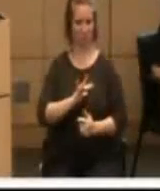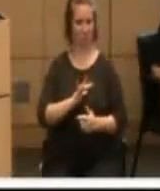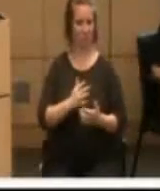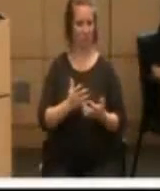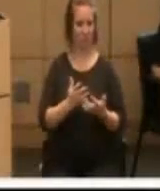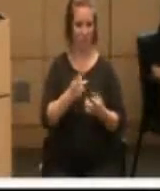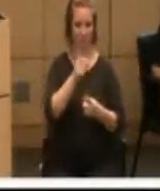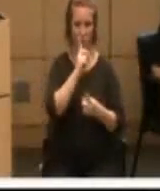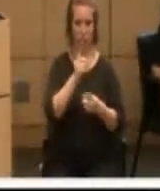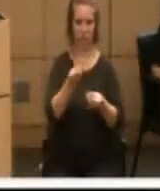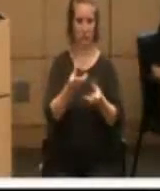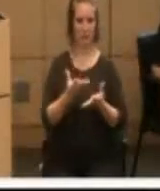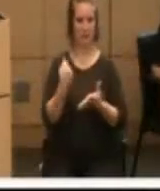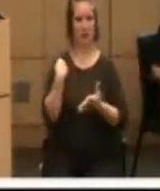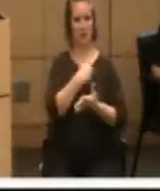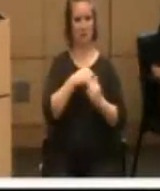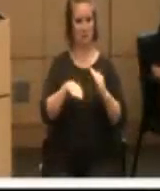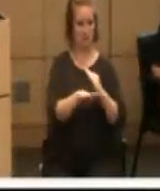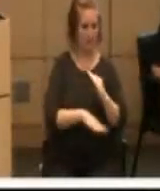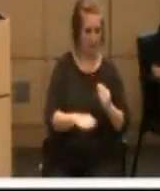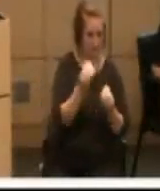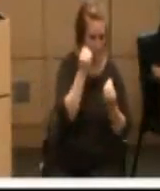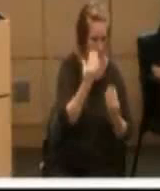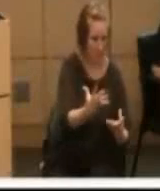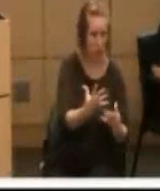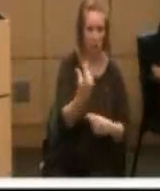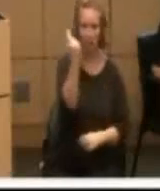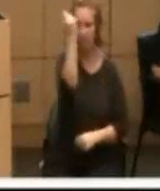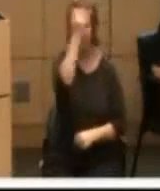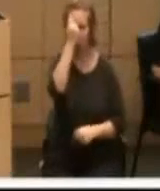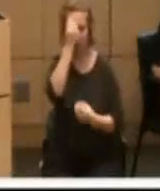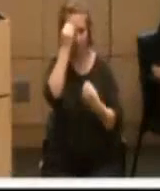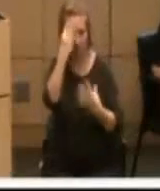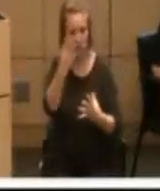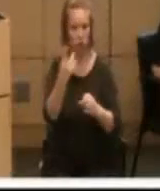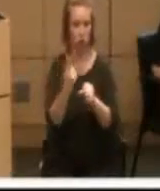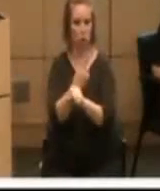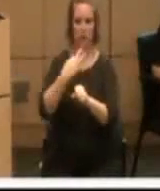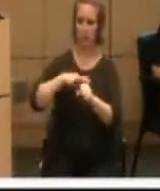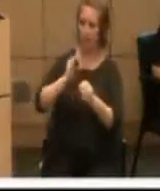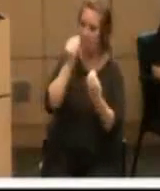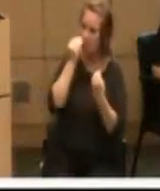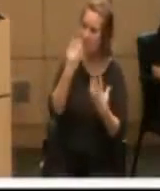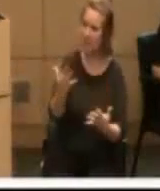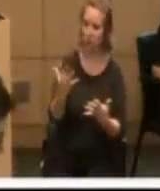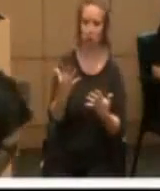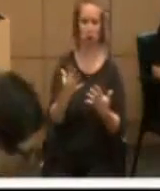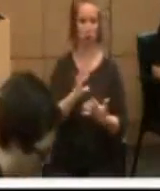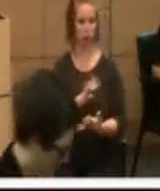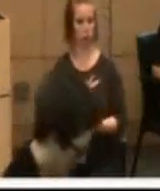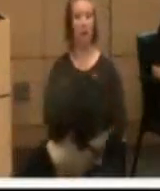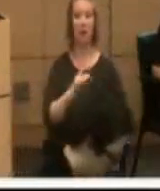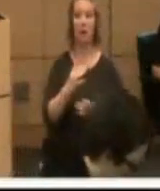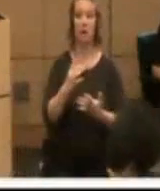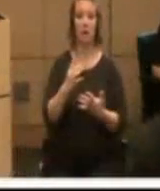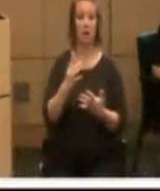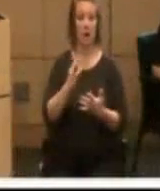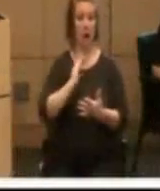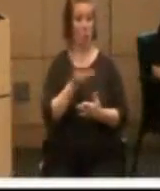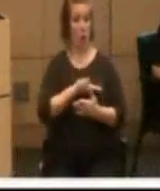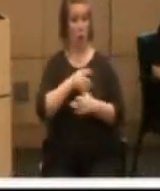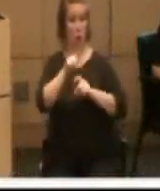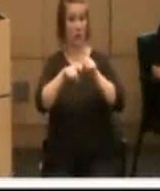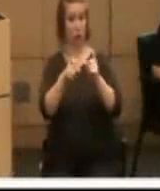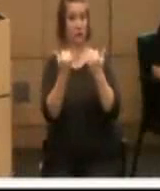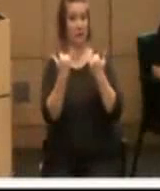really gave us a lot of basic information, theoretical information, useful information, We know, I think, what our questions